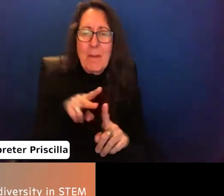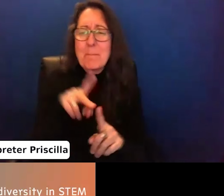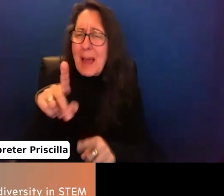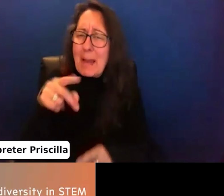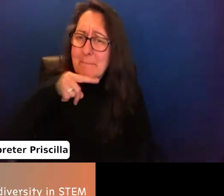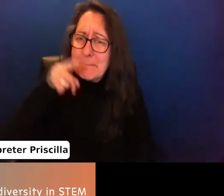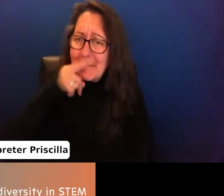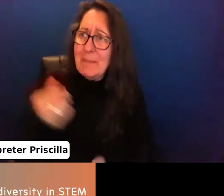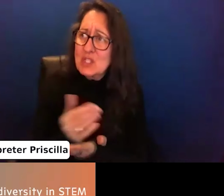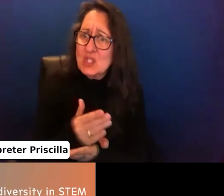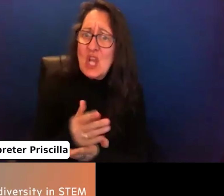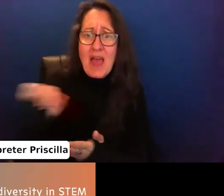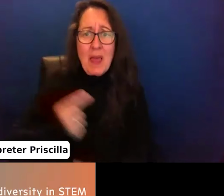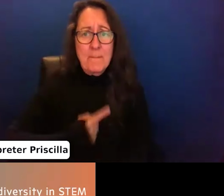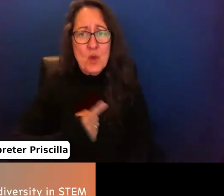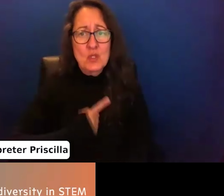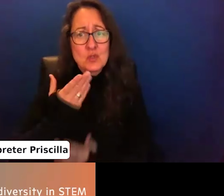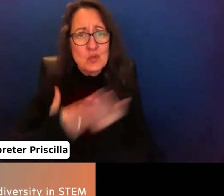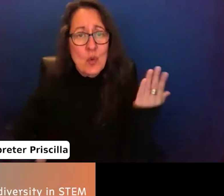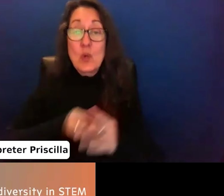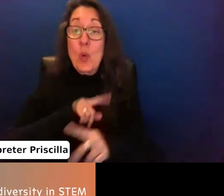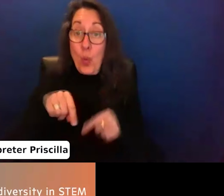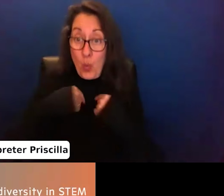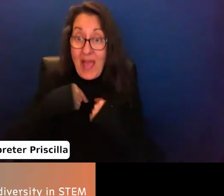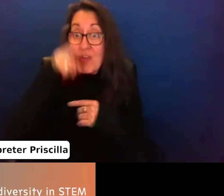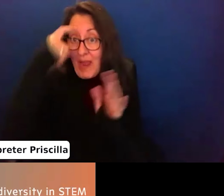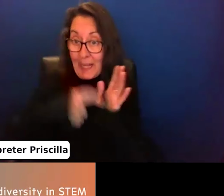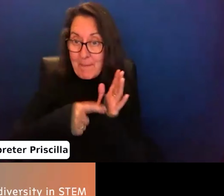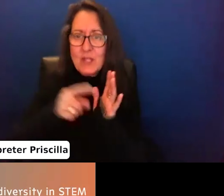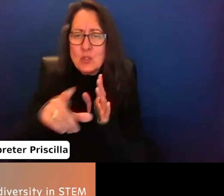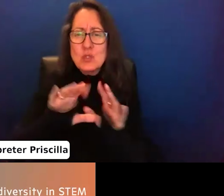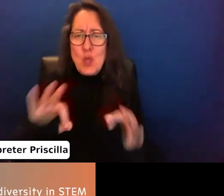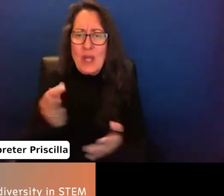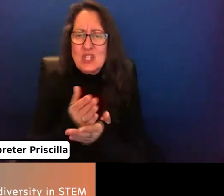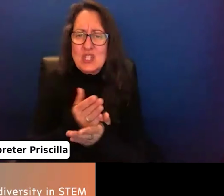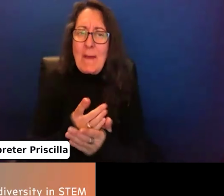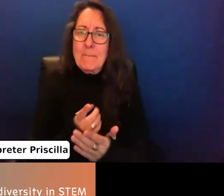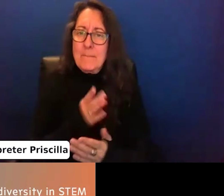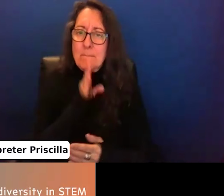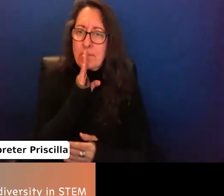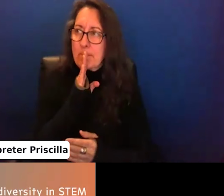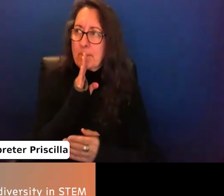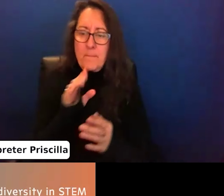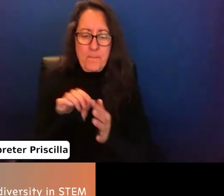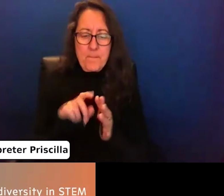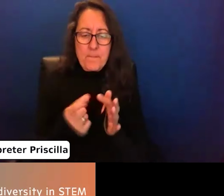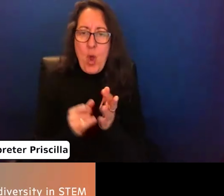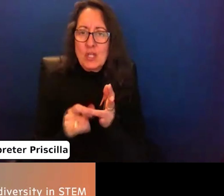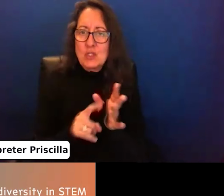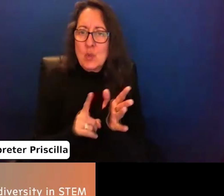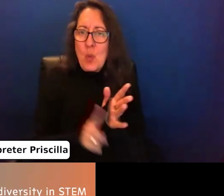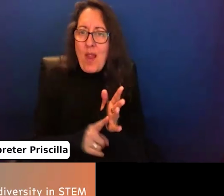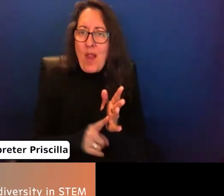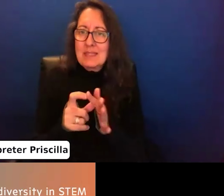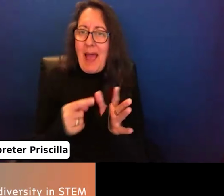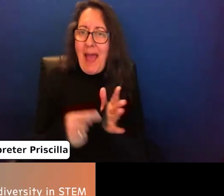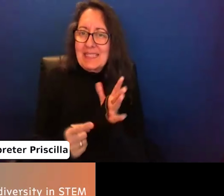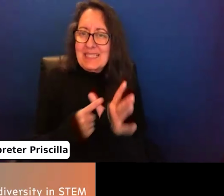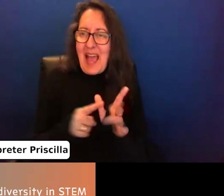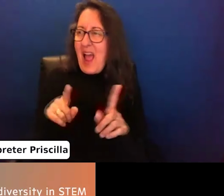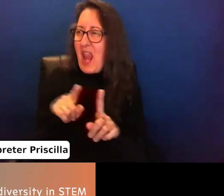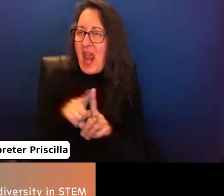stories. Yes, we do recommend that you don't share personal data like names, things like that, any